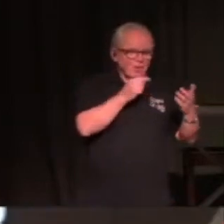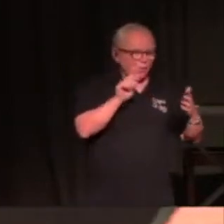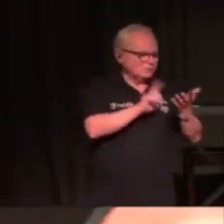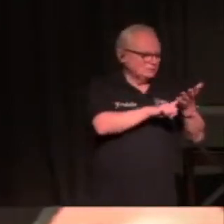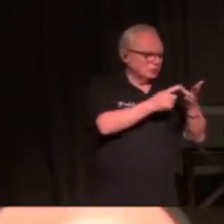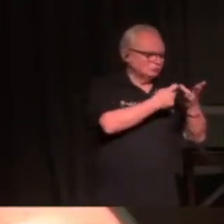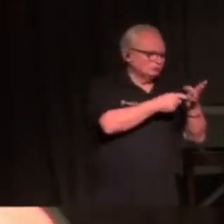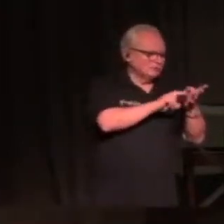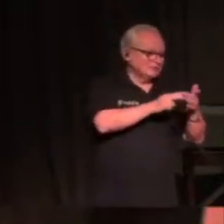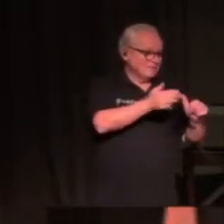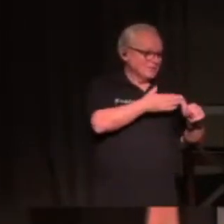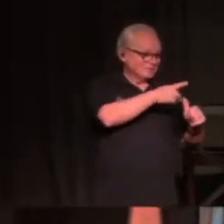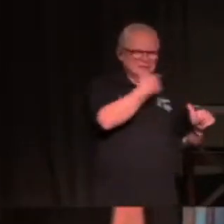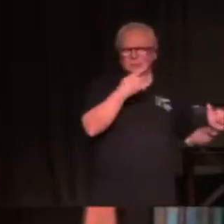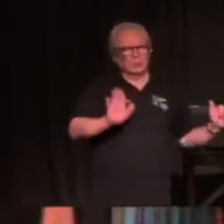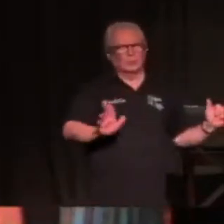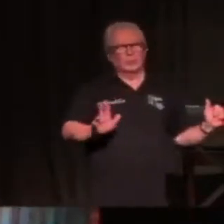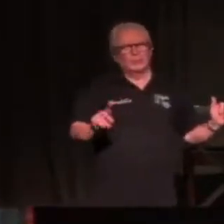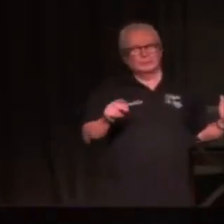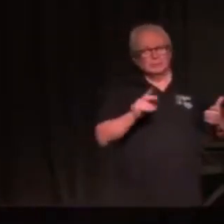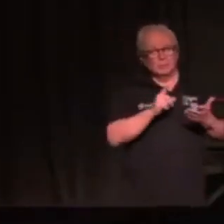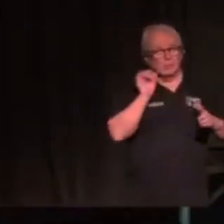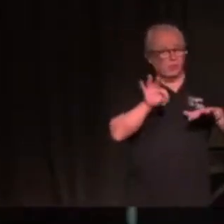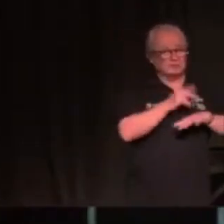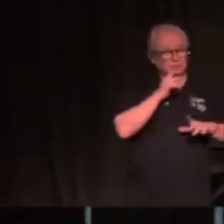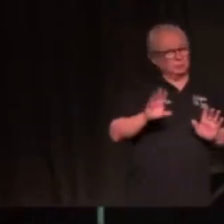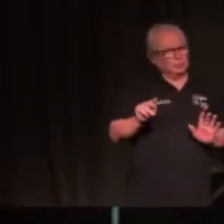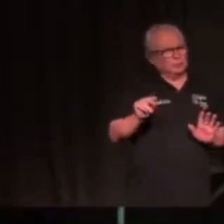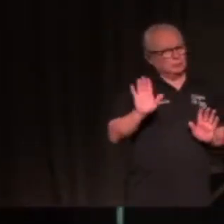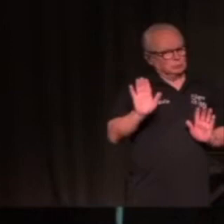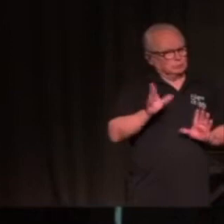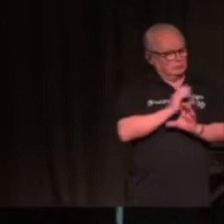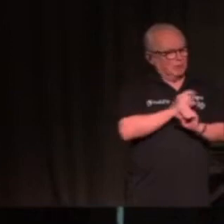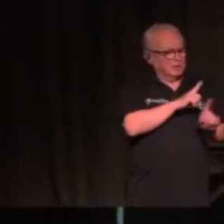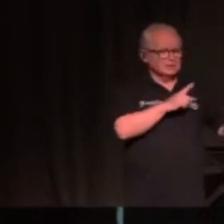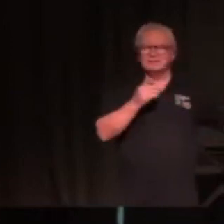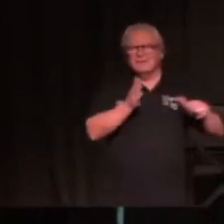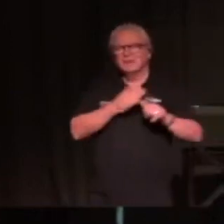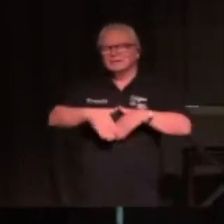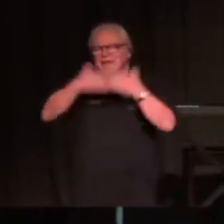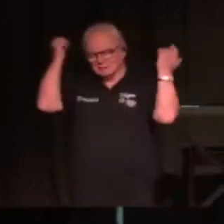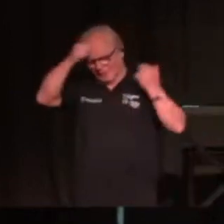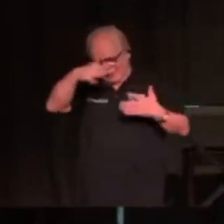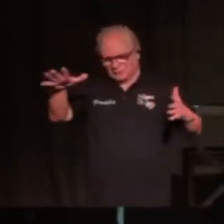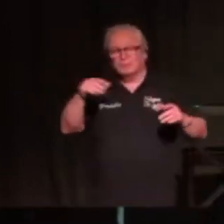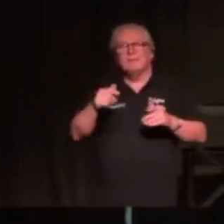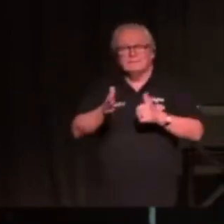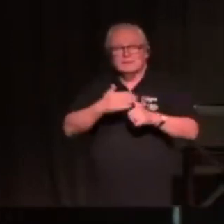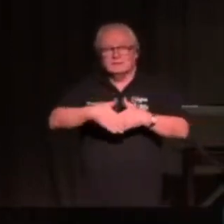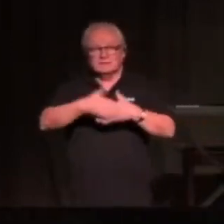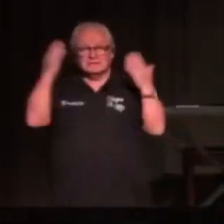Lorraine, I know she's going, don't be doing, she's going to see. Our first night was in,